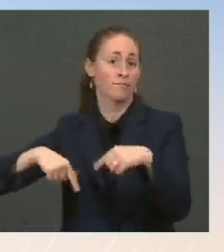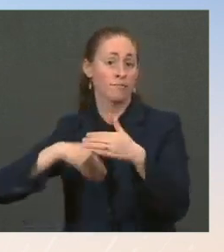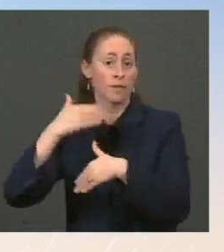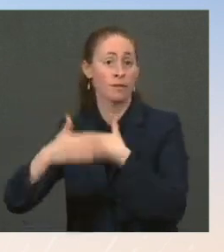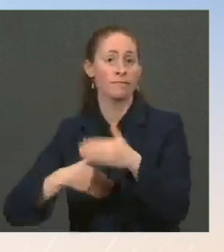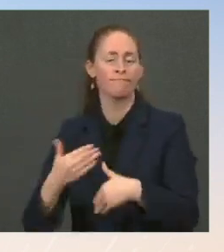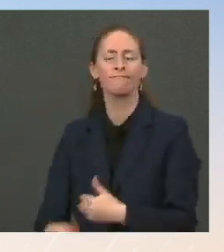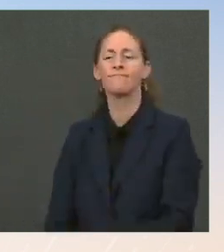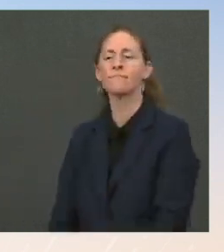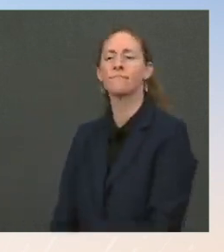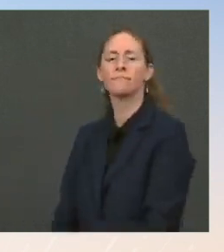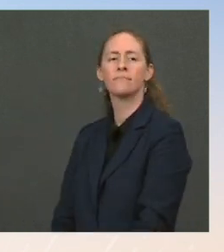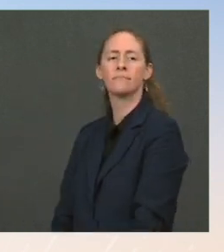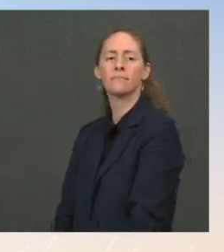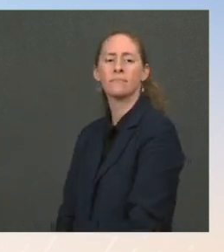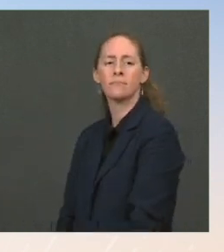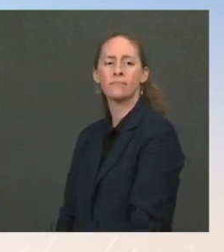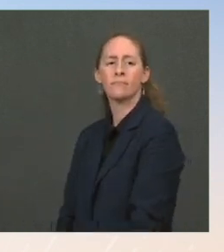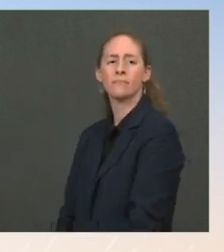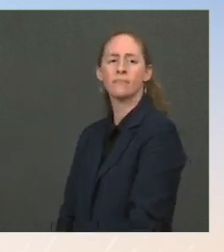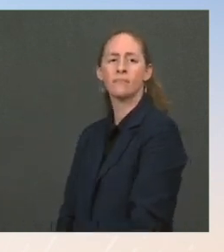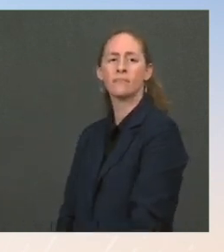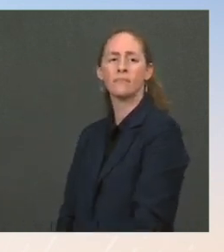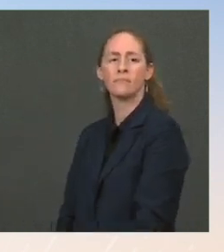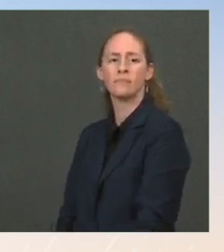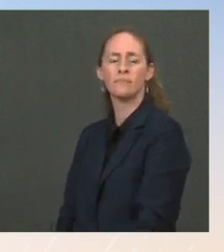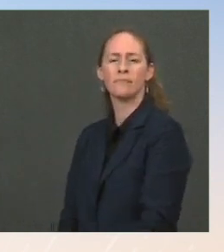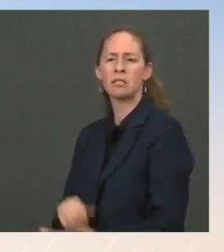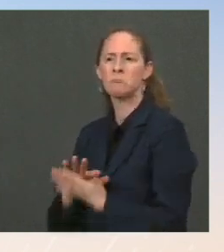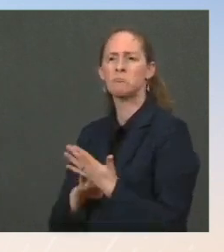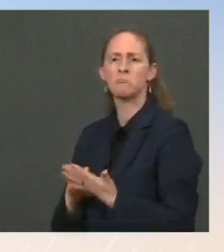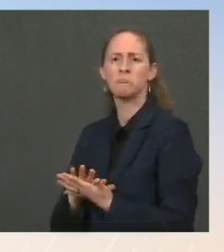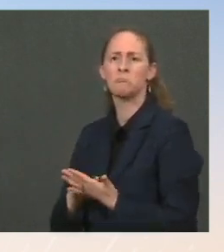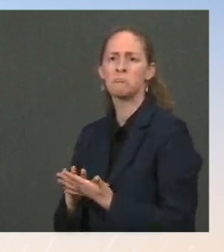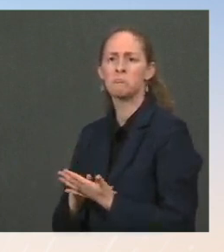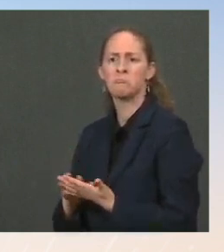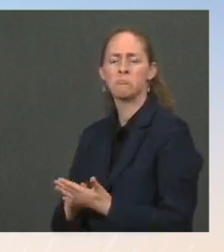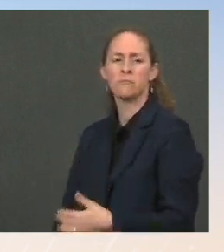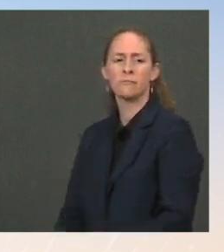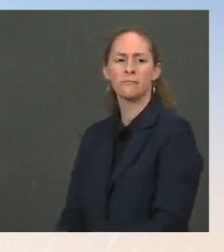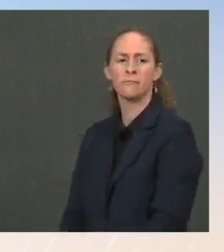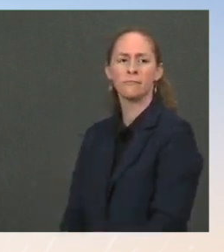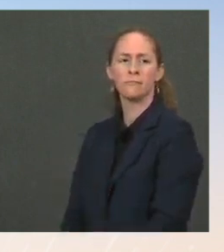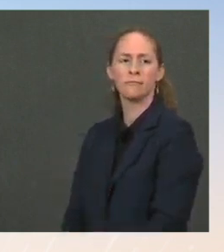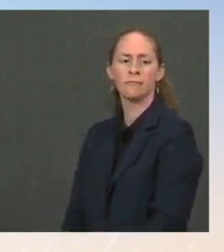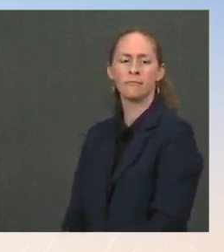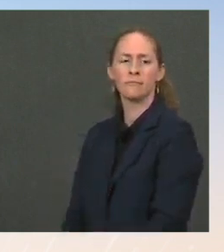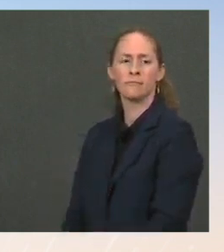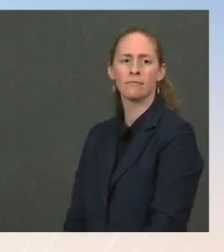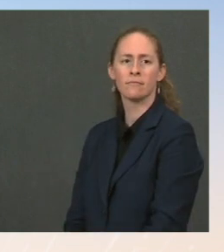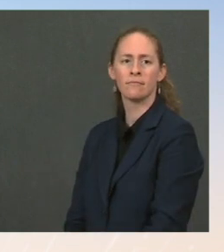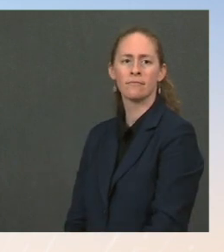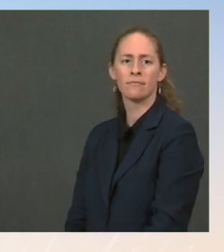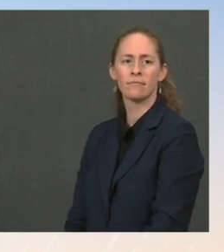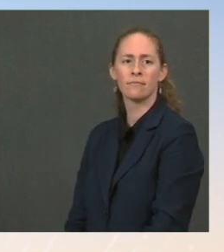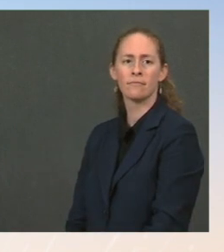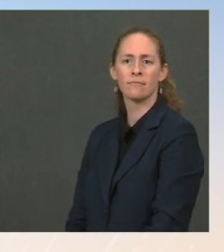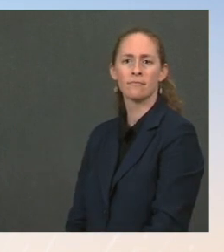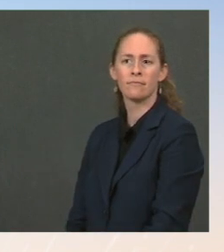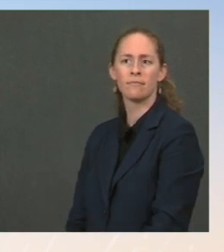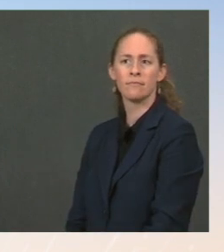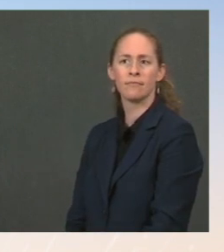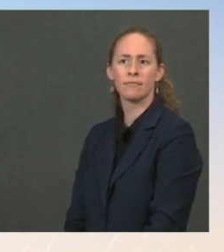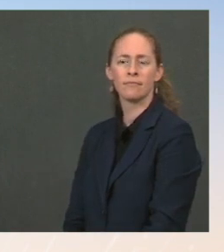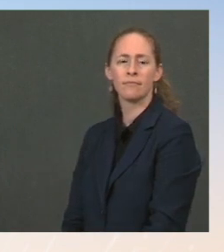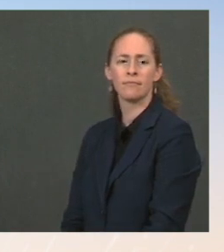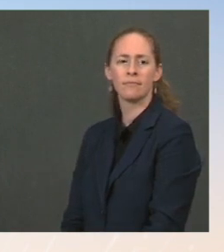Facebook whistleblower underscored several major issues with the company, including, as many senators pointed out, issues with Section 230. On the campaign